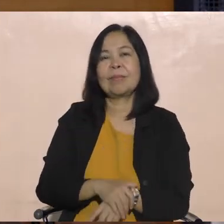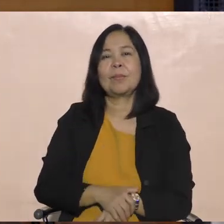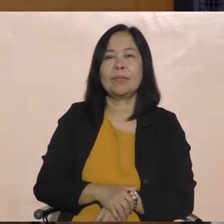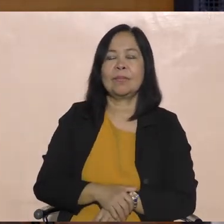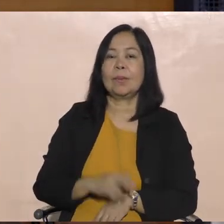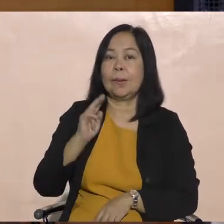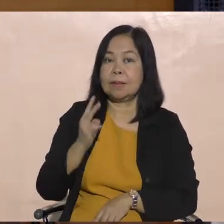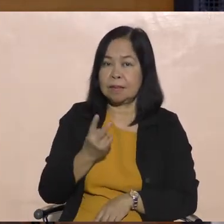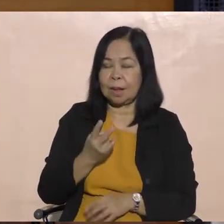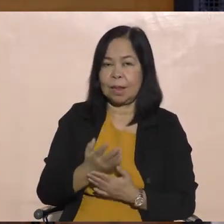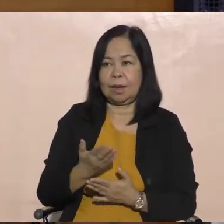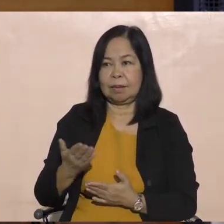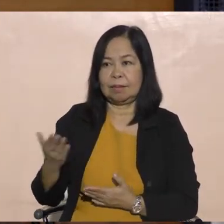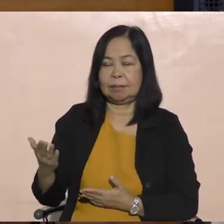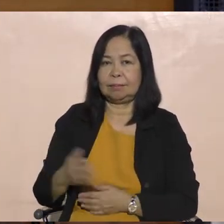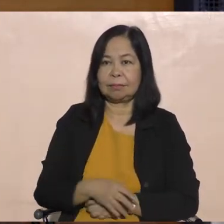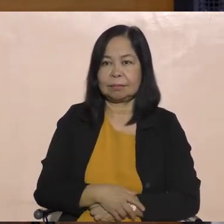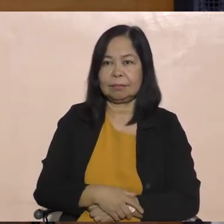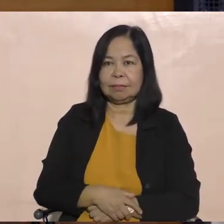Second thing that we can